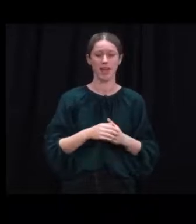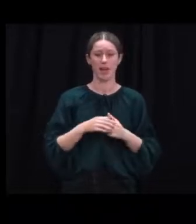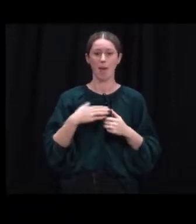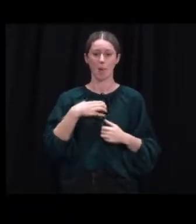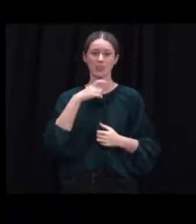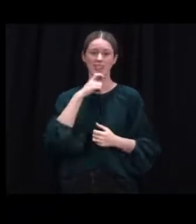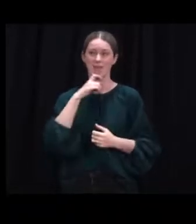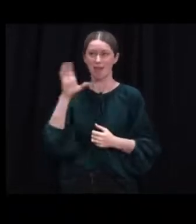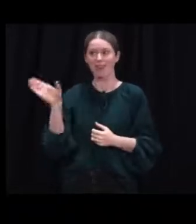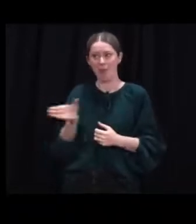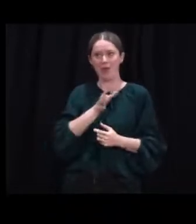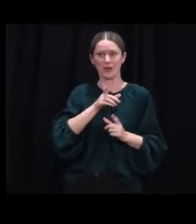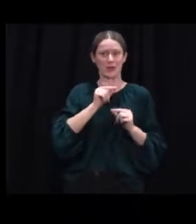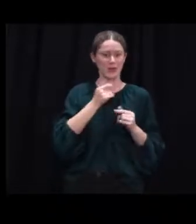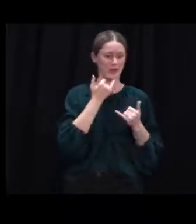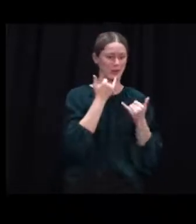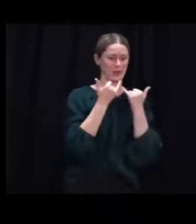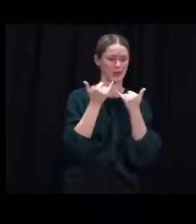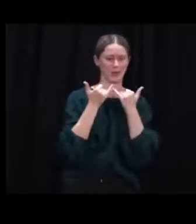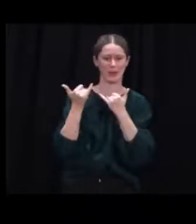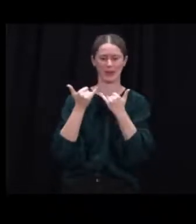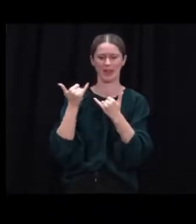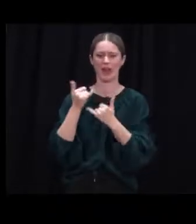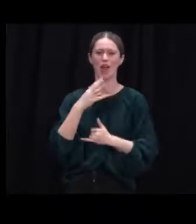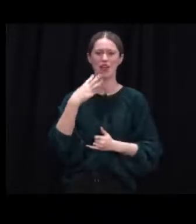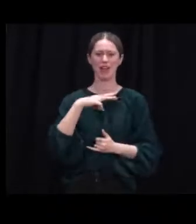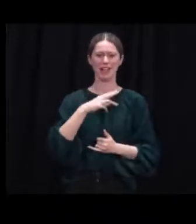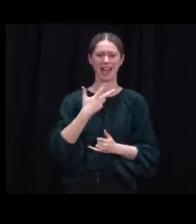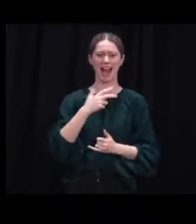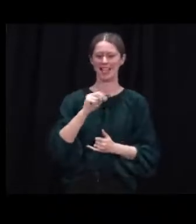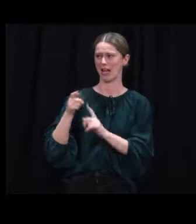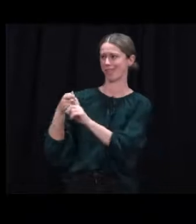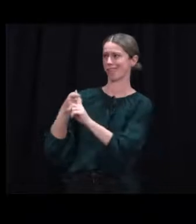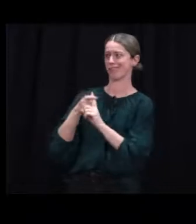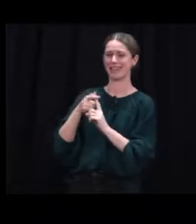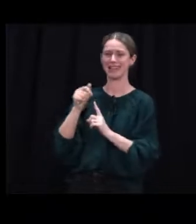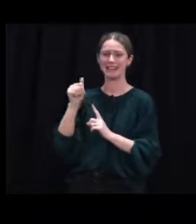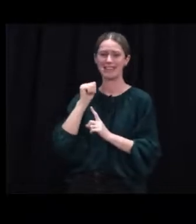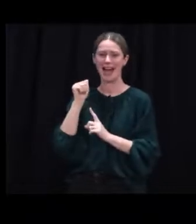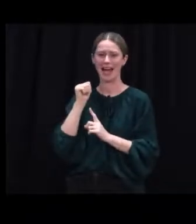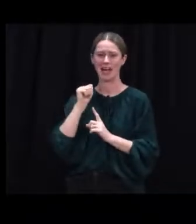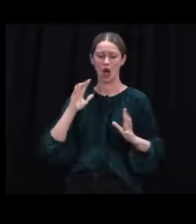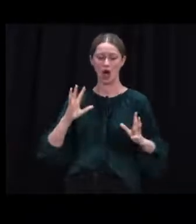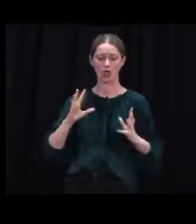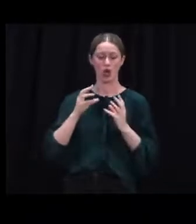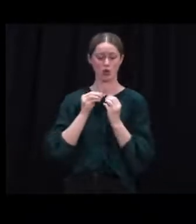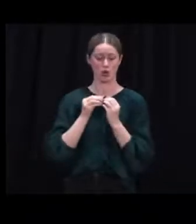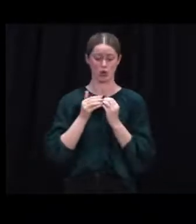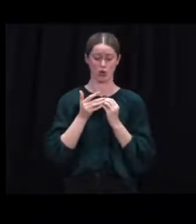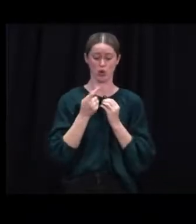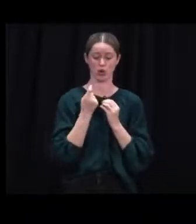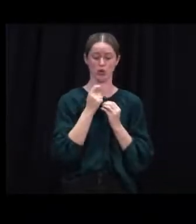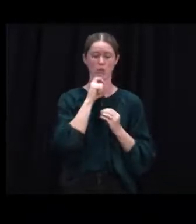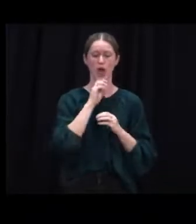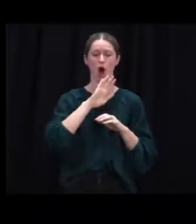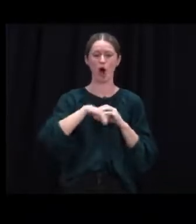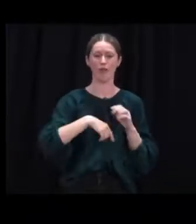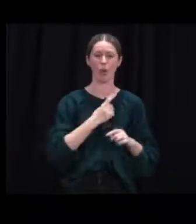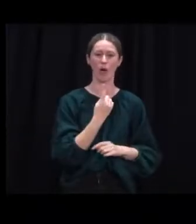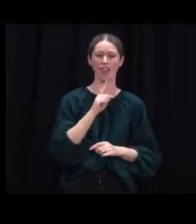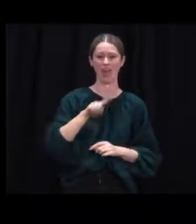result. We now have a much larger number of contact tracers. 380 were trained yesterday from